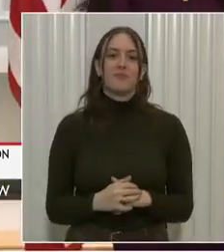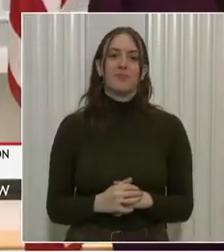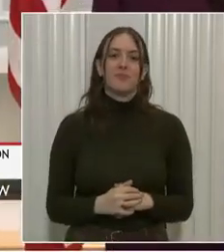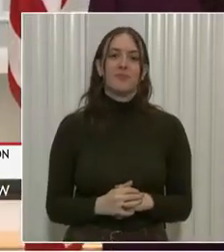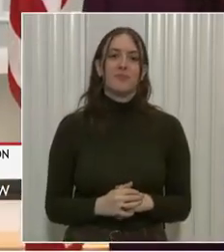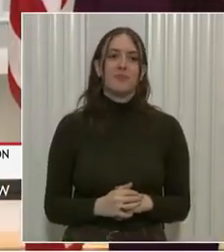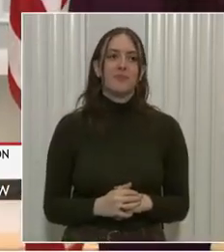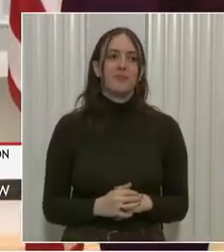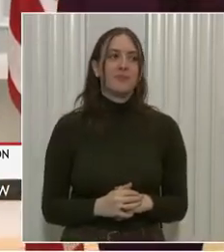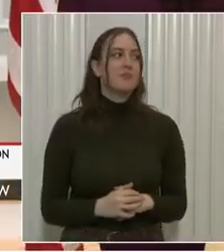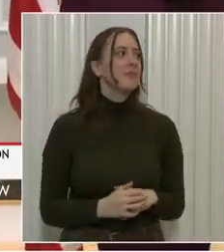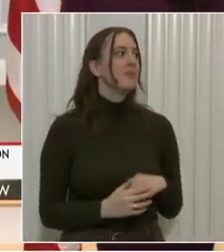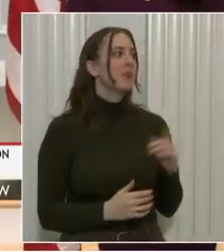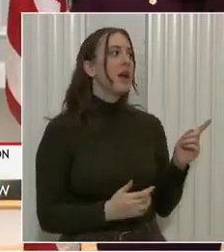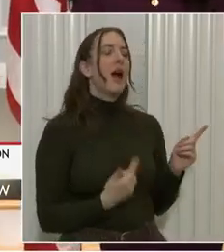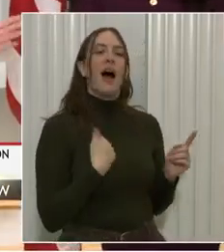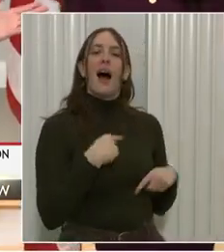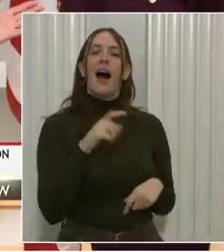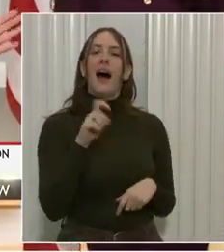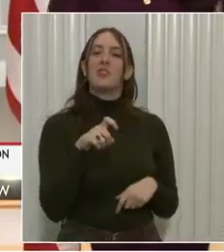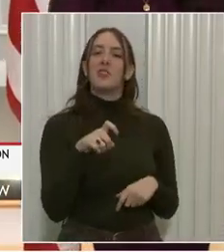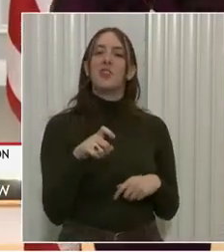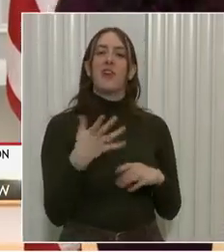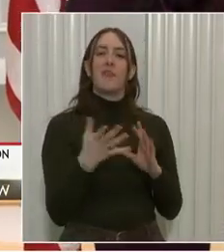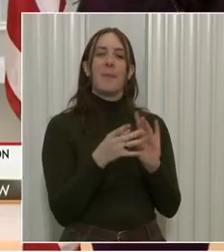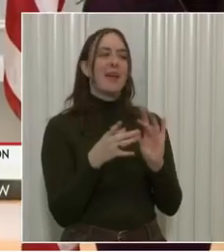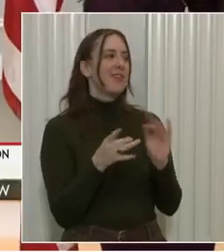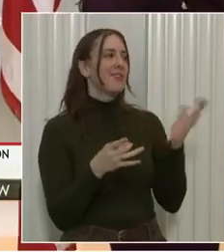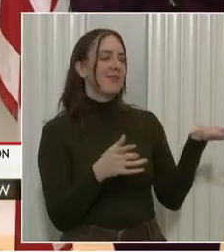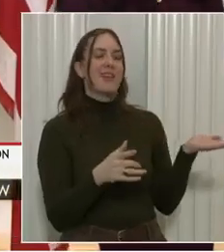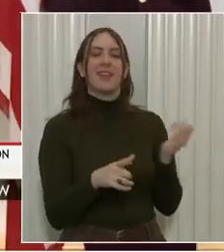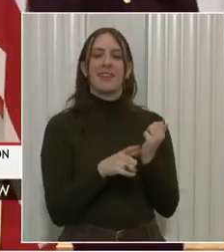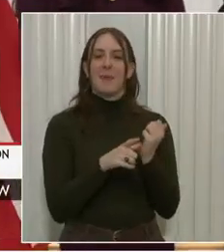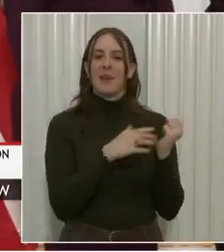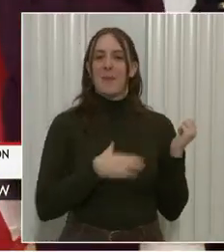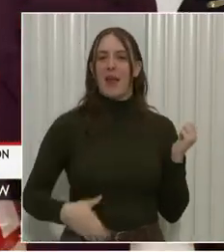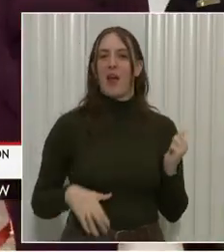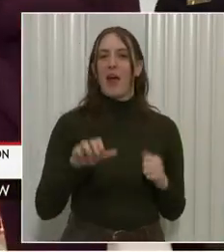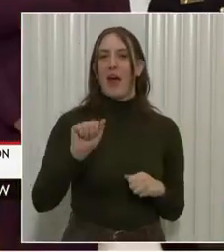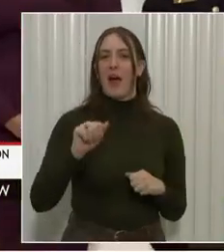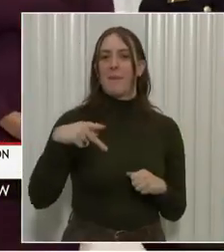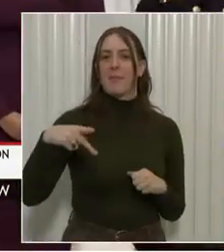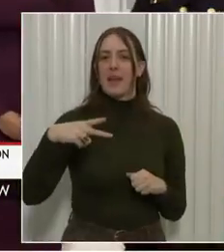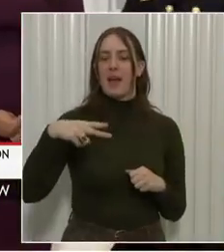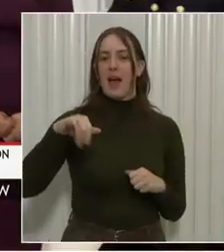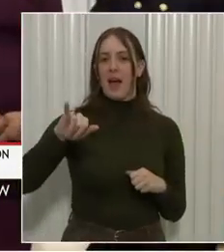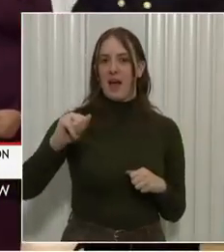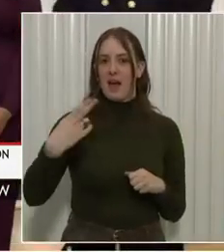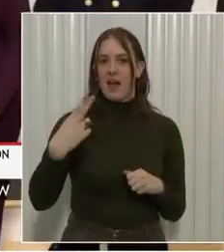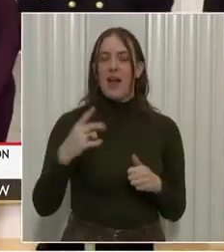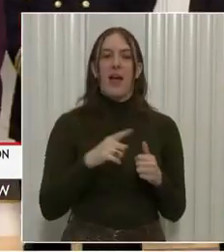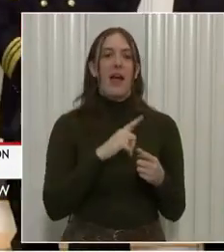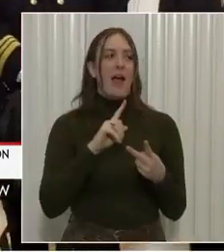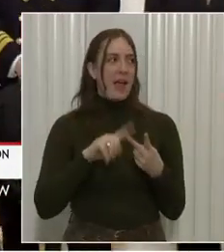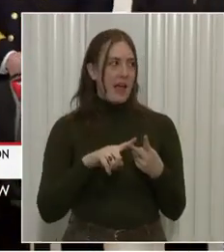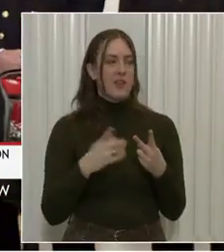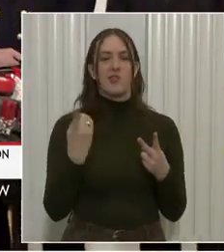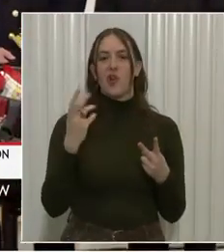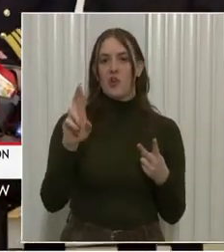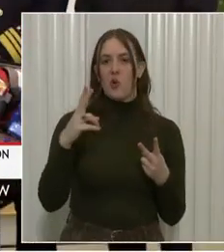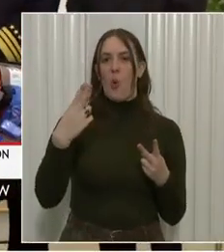I should have acknowledged Deputy Mayor Pia and also Dr. Holman, who is the Fire and EMS Medical